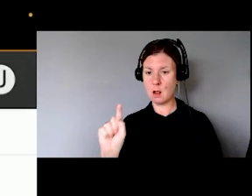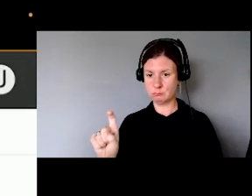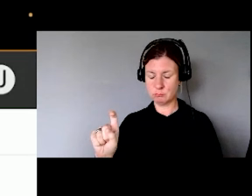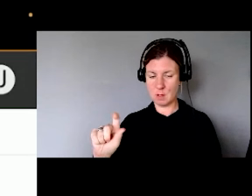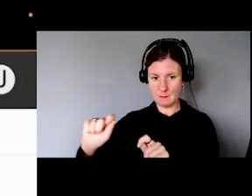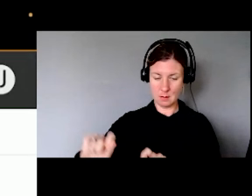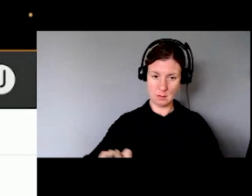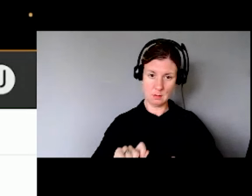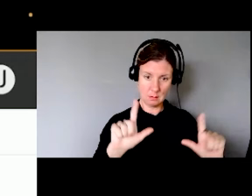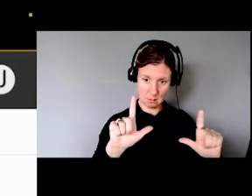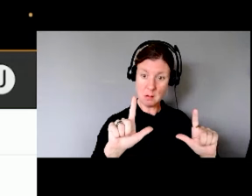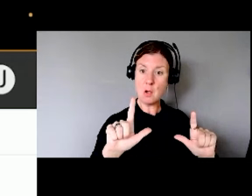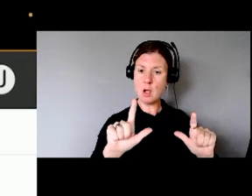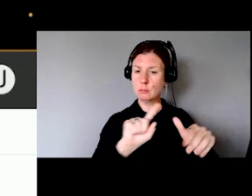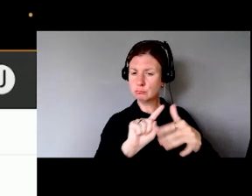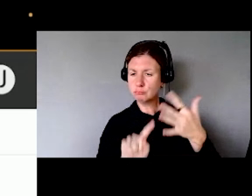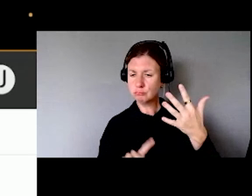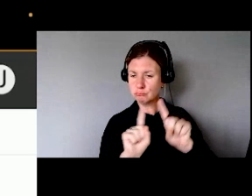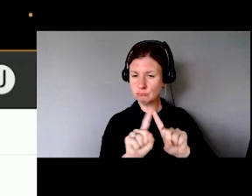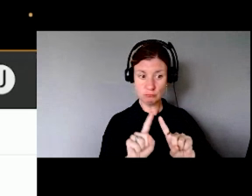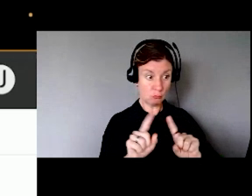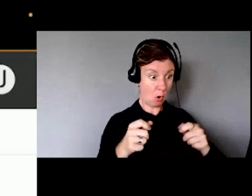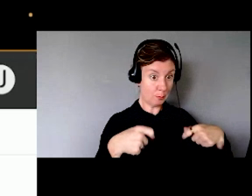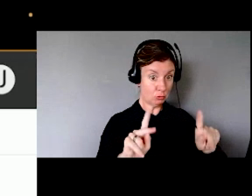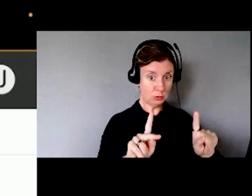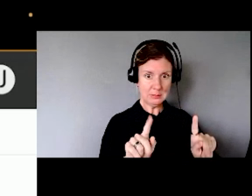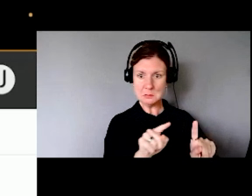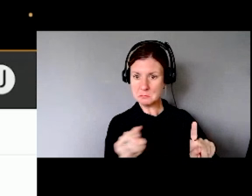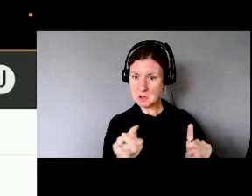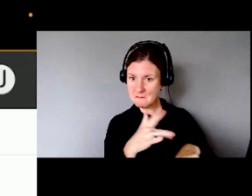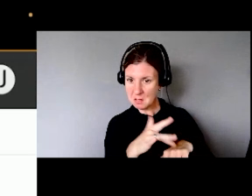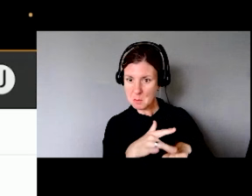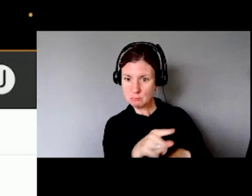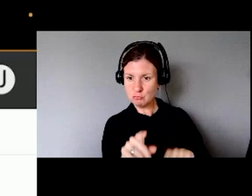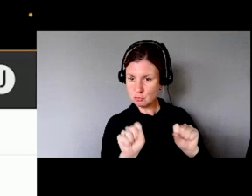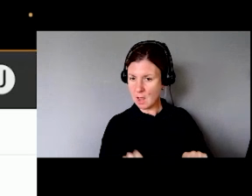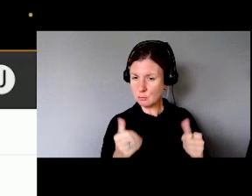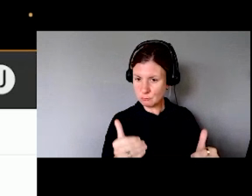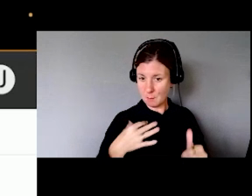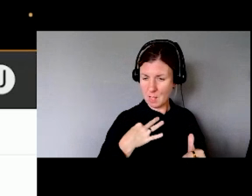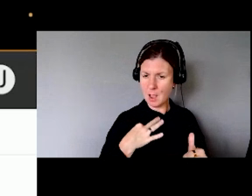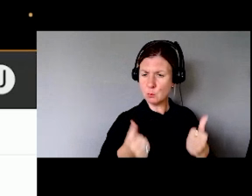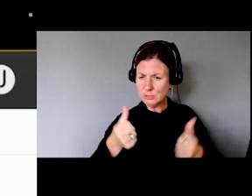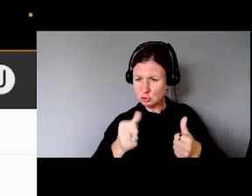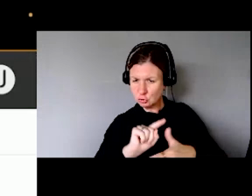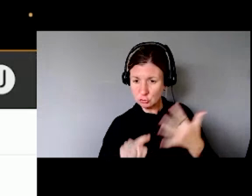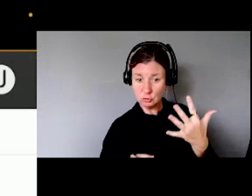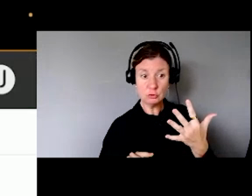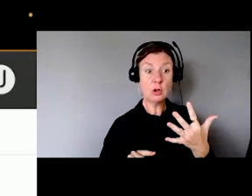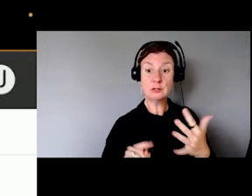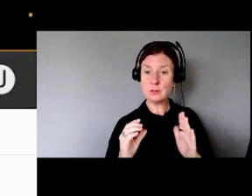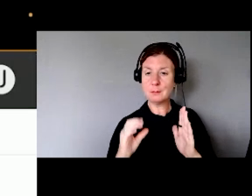page that displays all of the open opportunities you can apply for. There will be a brief description of the